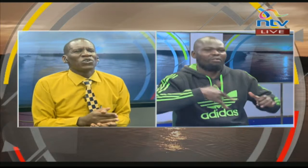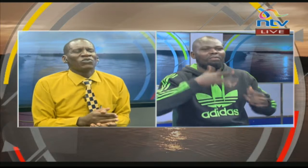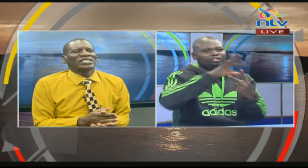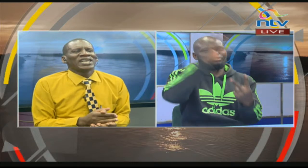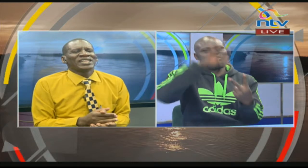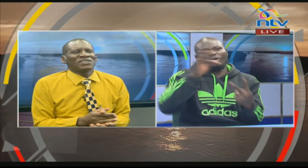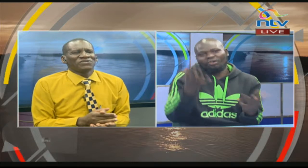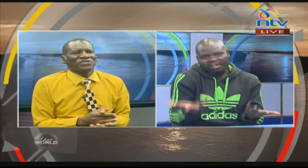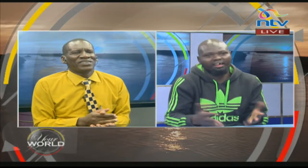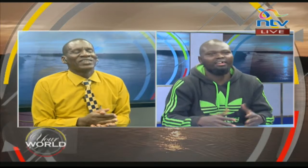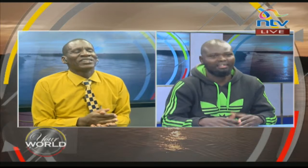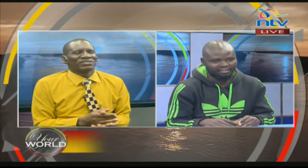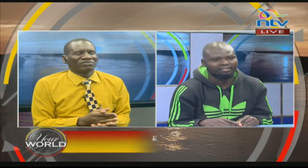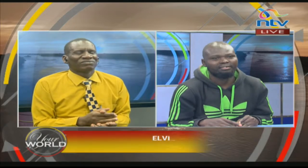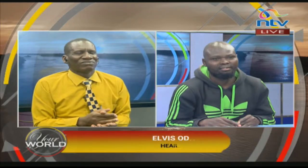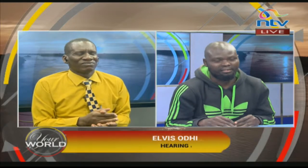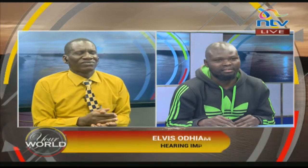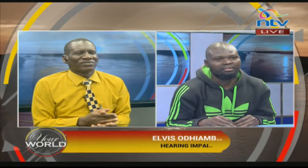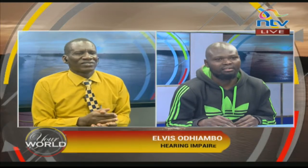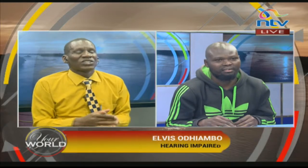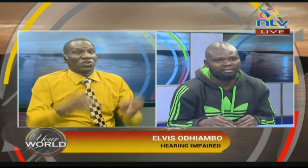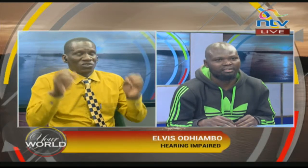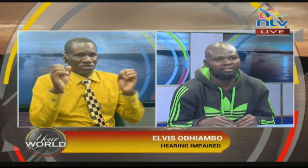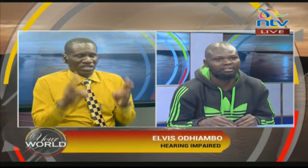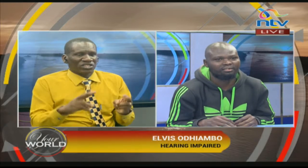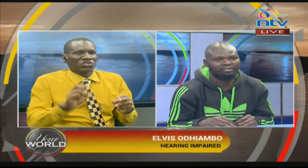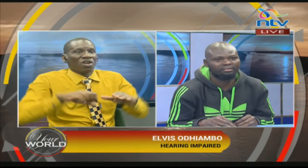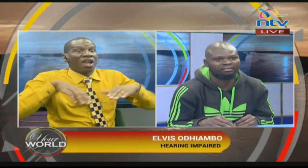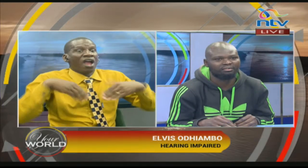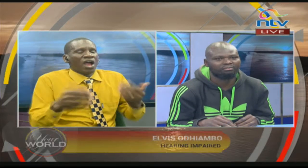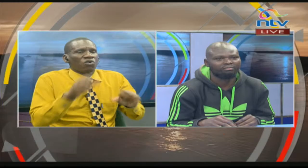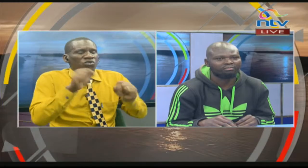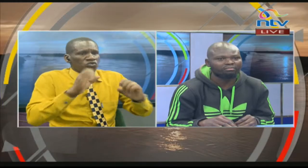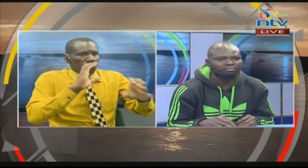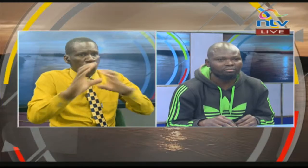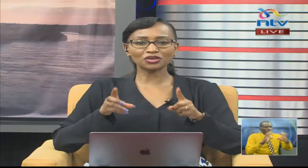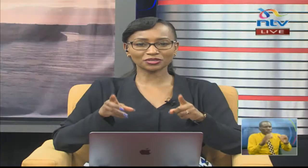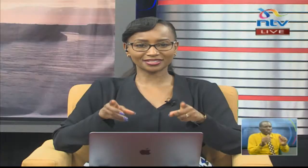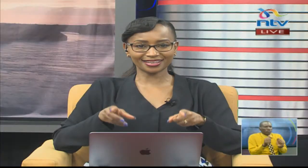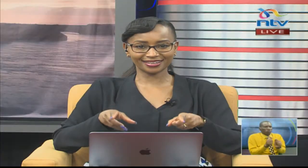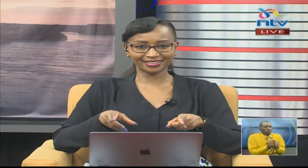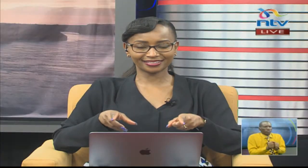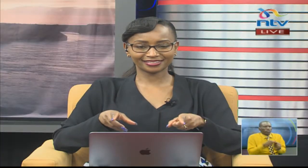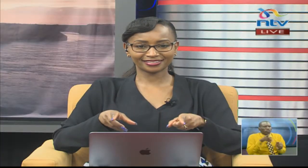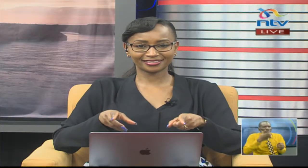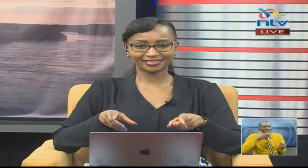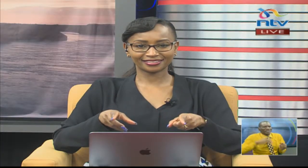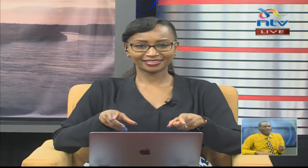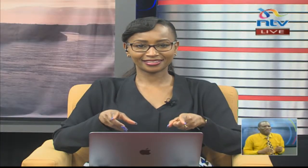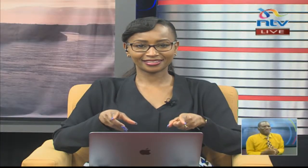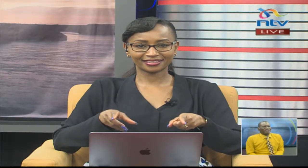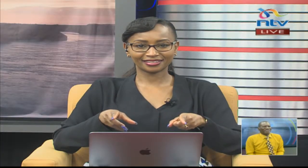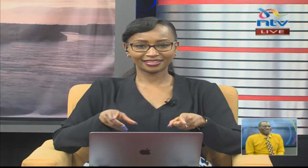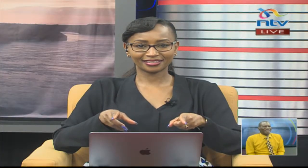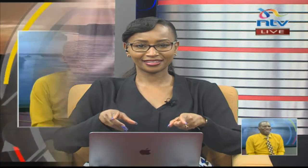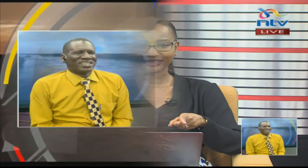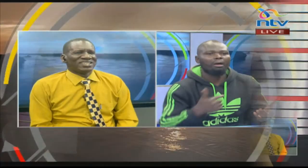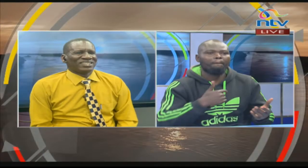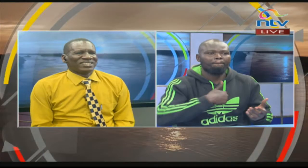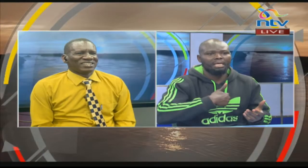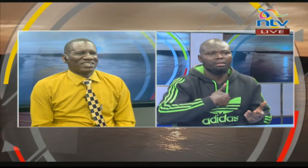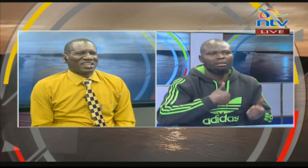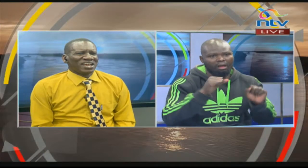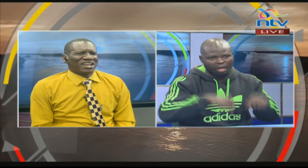both of us are deaf. Okay, so how do you communicate with your son?